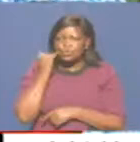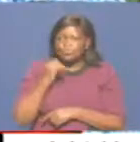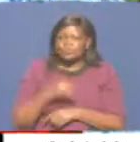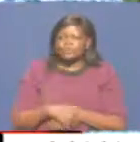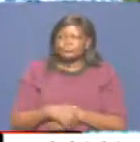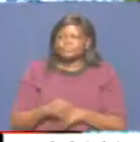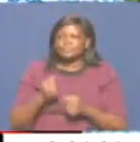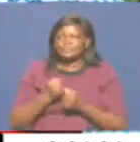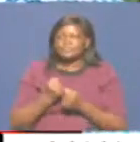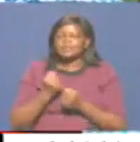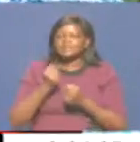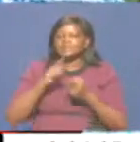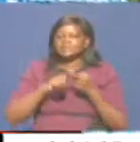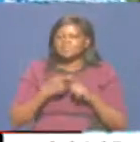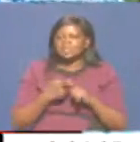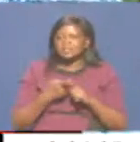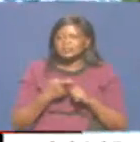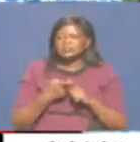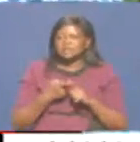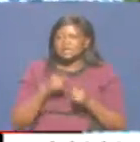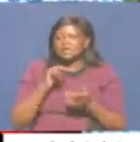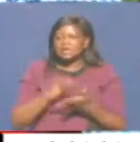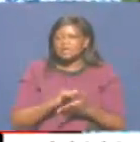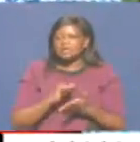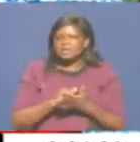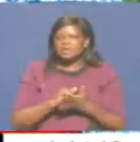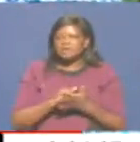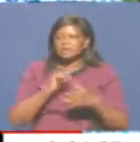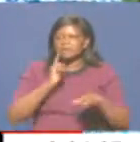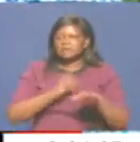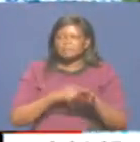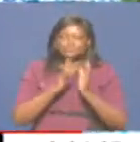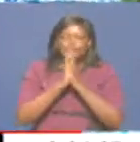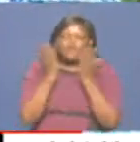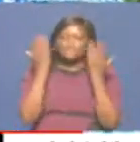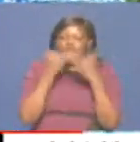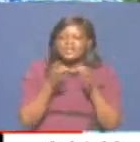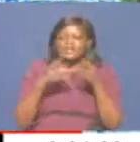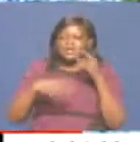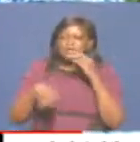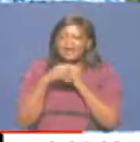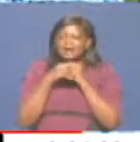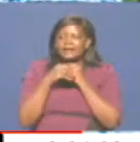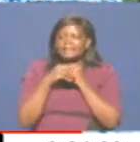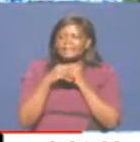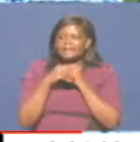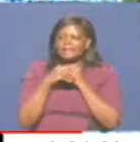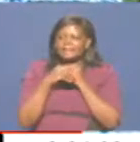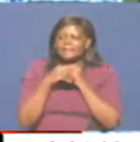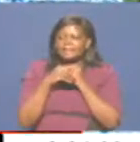make it standard practice at the bottom of your story to write